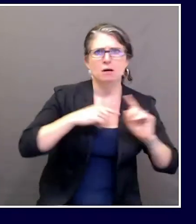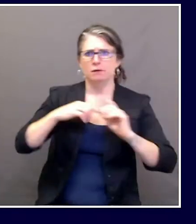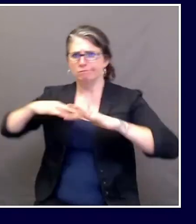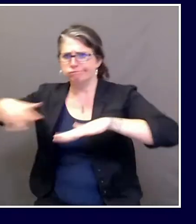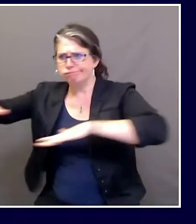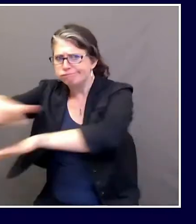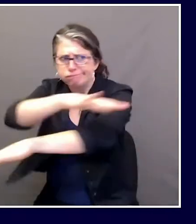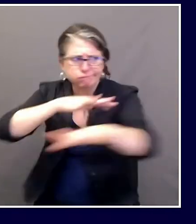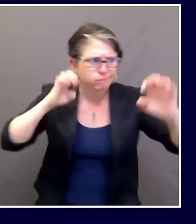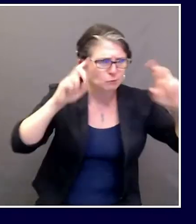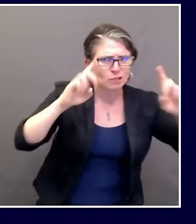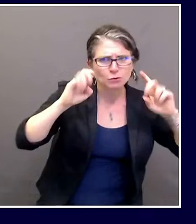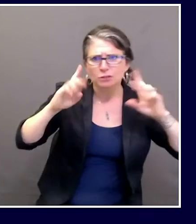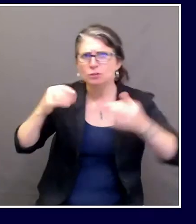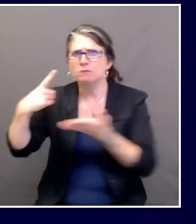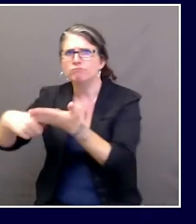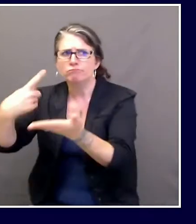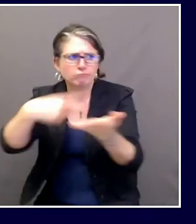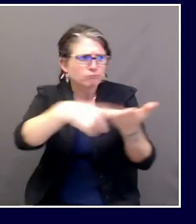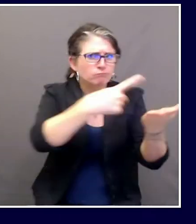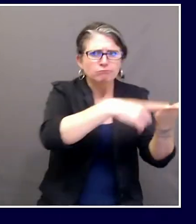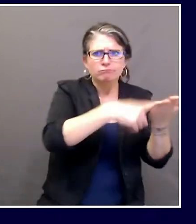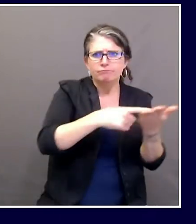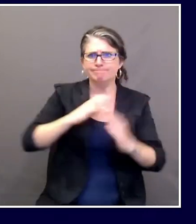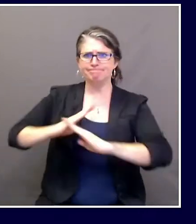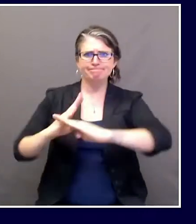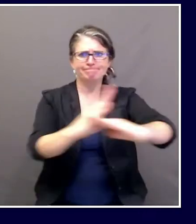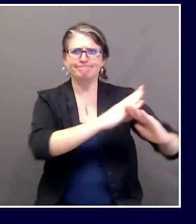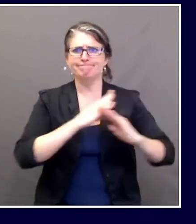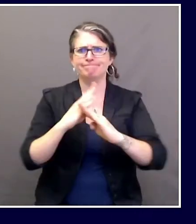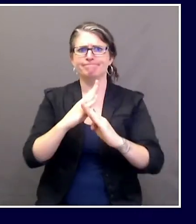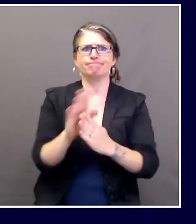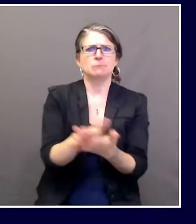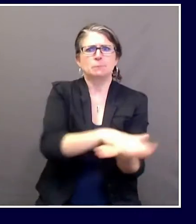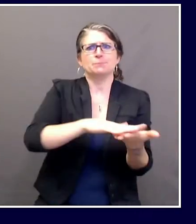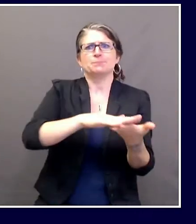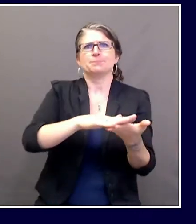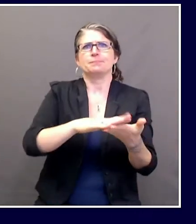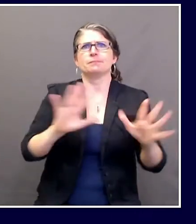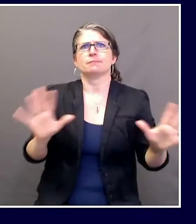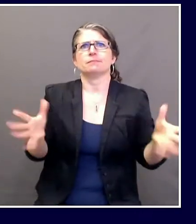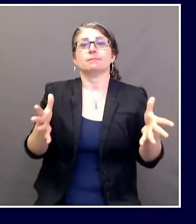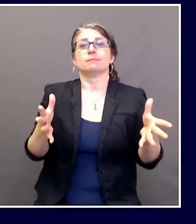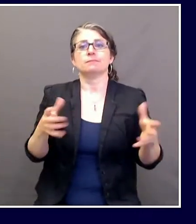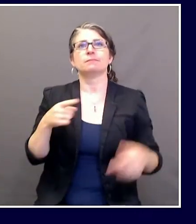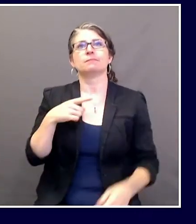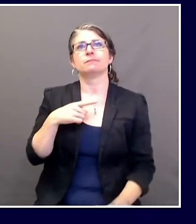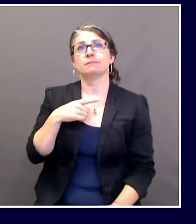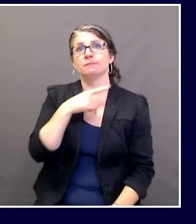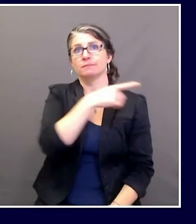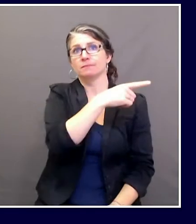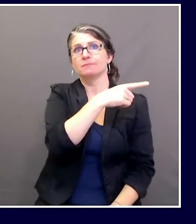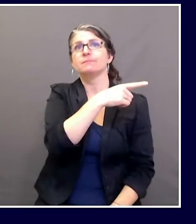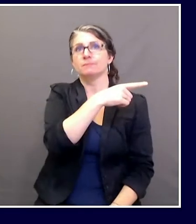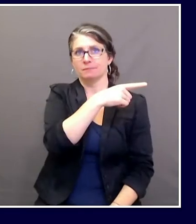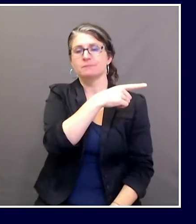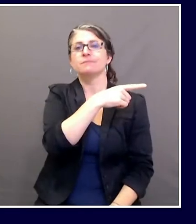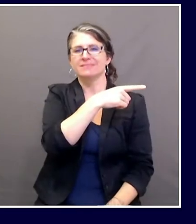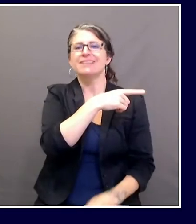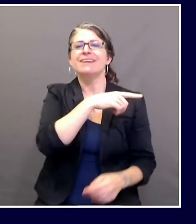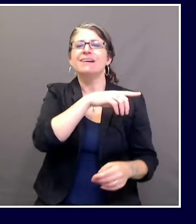of the staff who are in and around the medical surgical unit floor where this outbreak seems to be focused. The